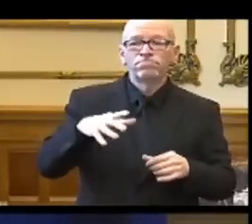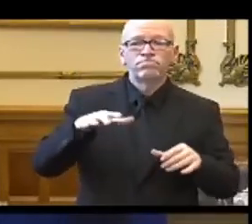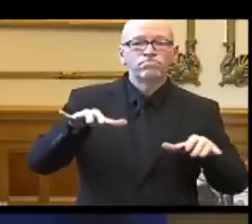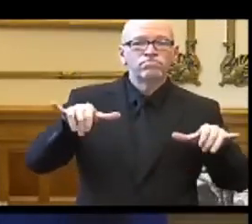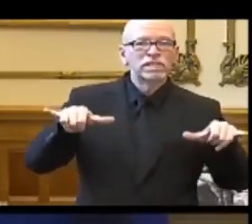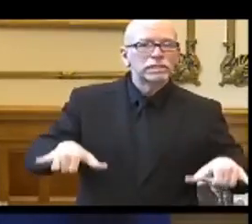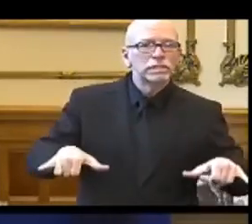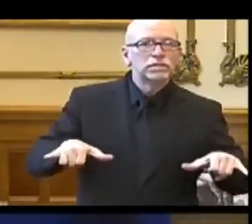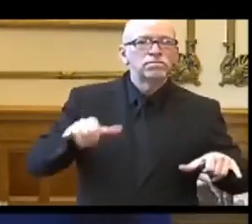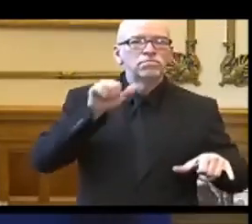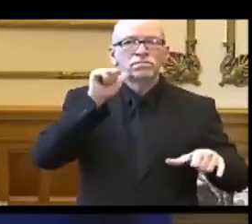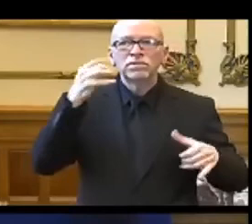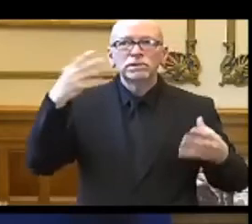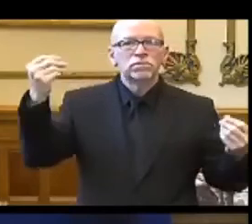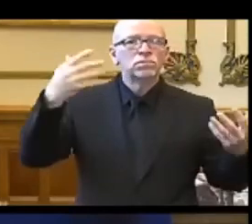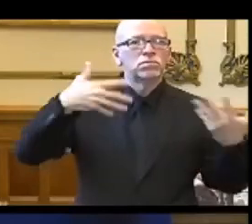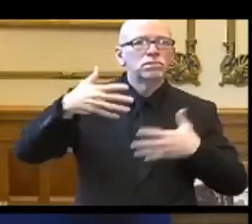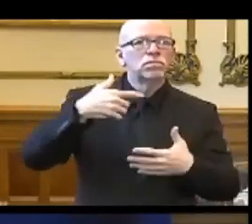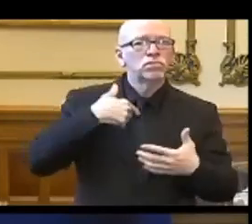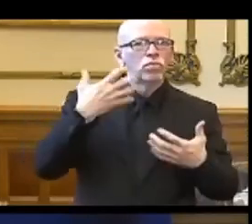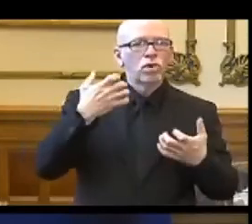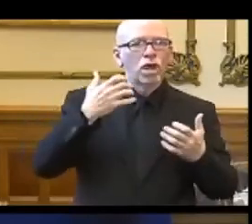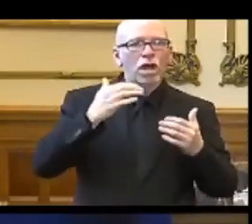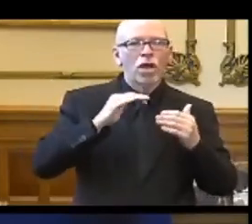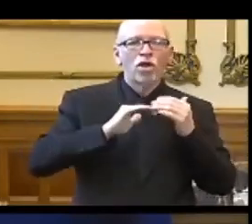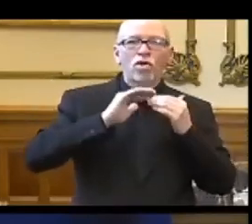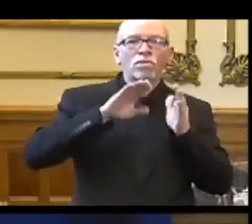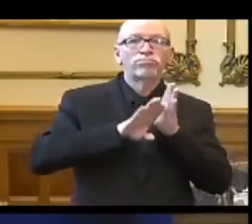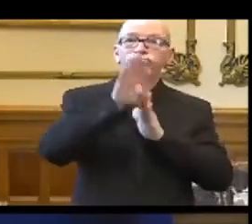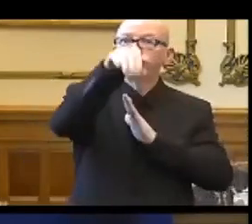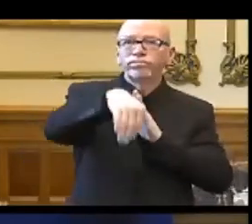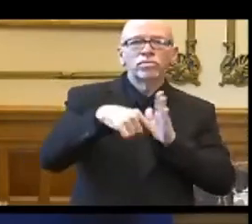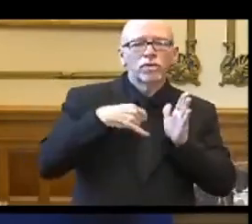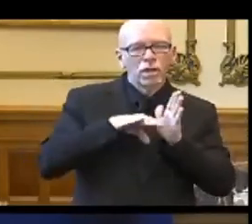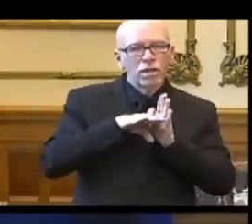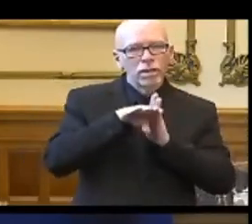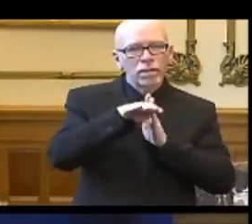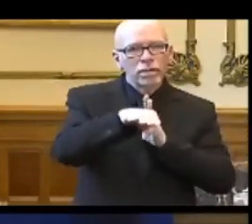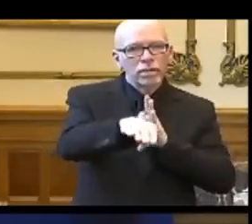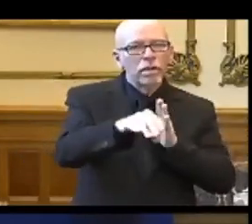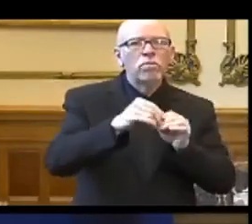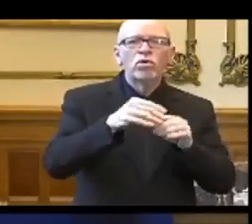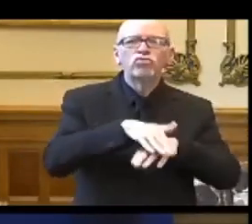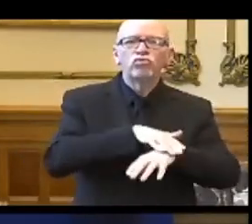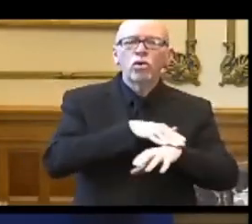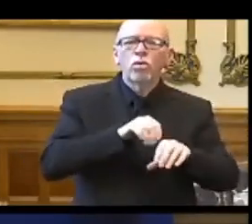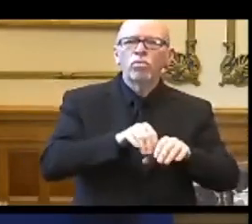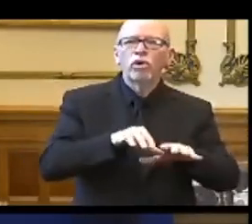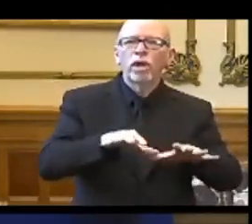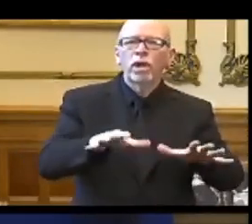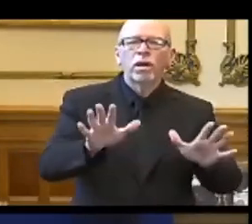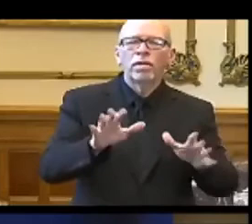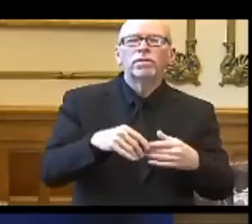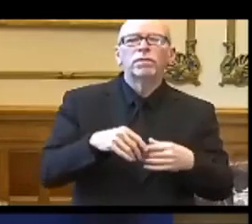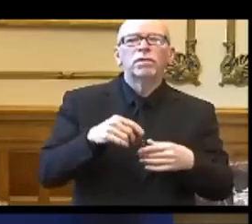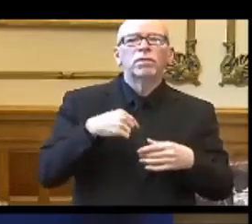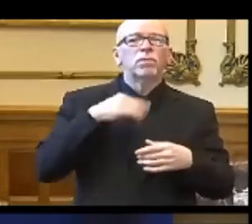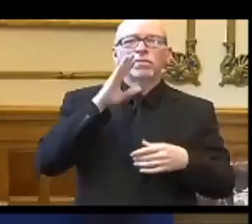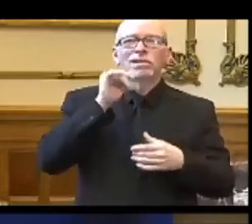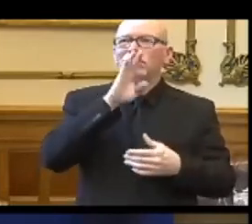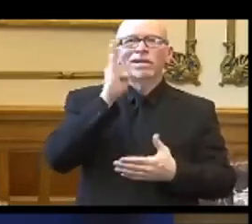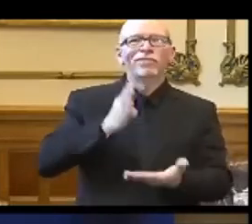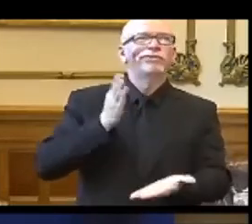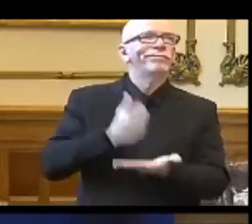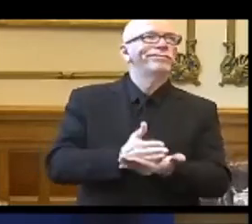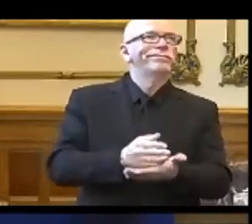hunkering down was to flatten that curve, slow the spread. We've never said we're going to eliminate it on